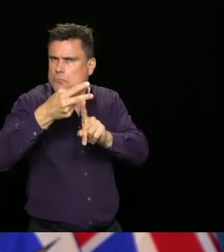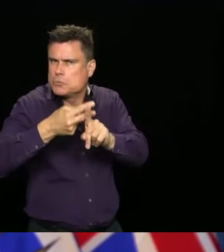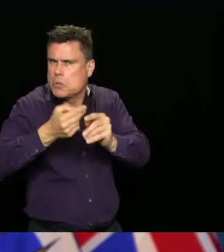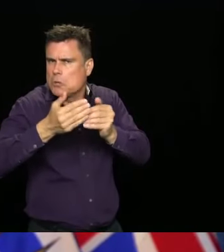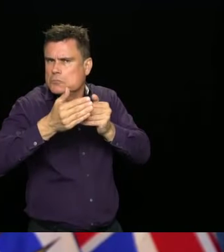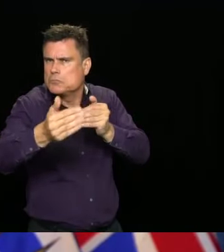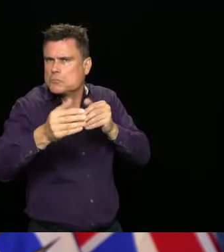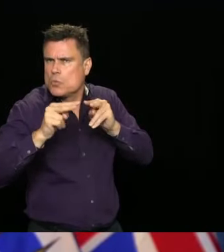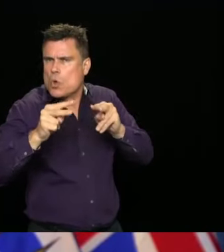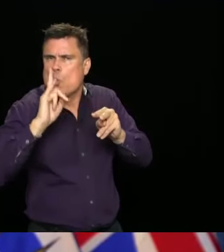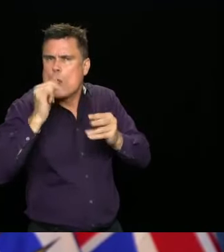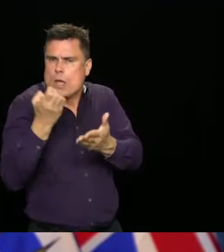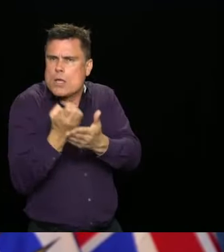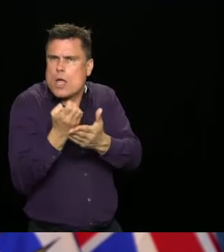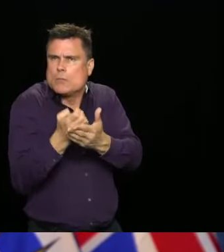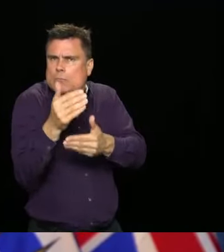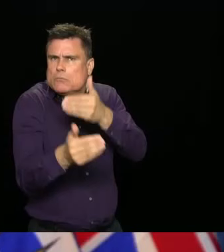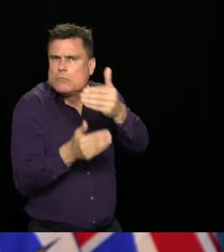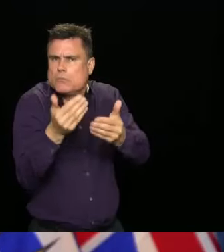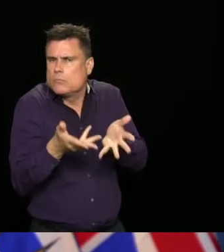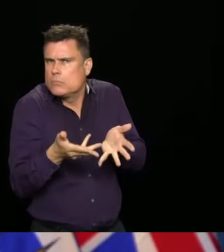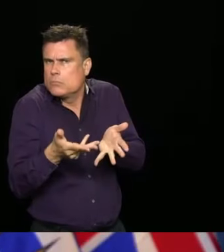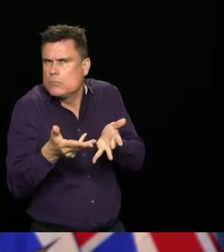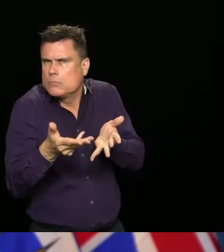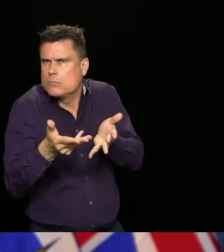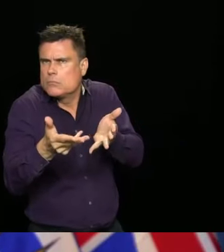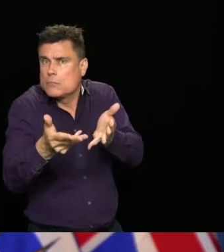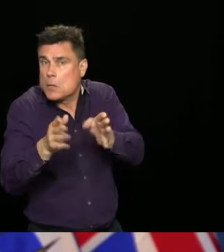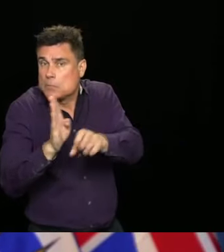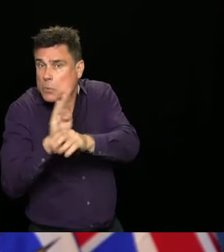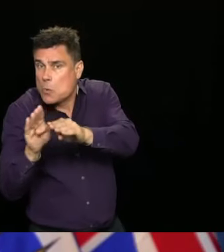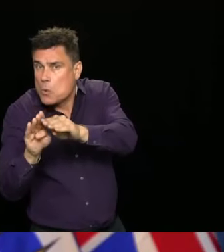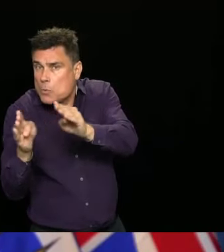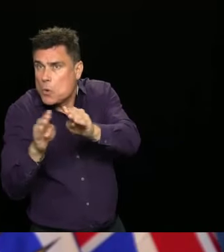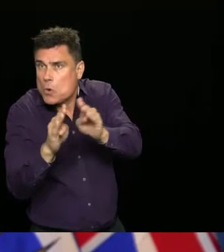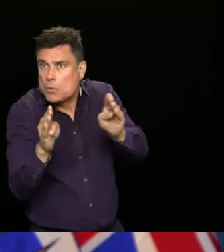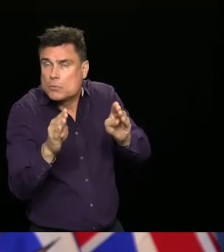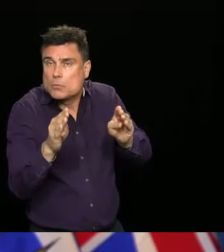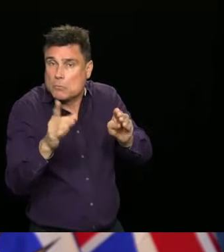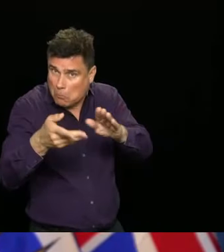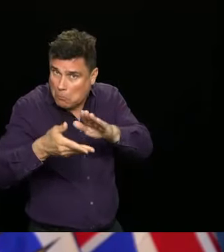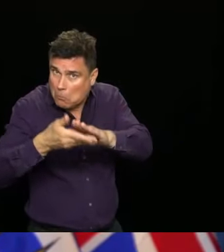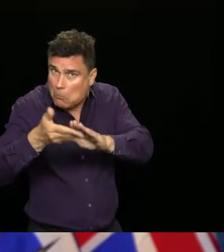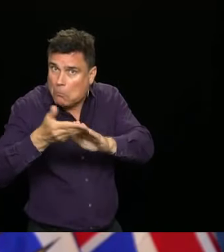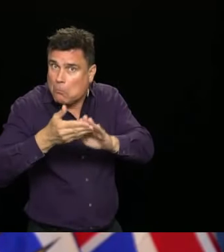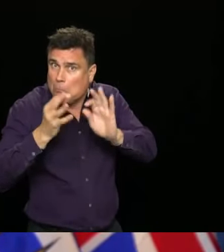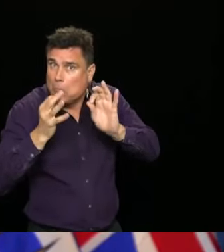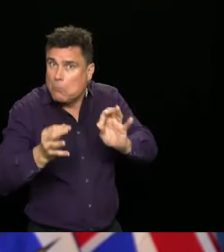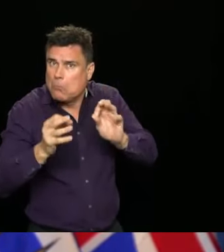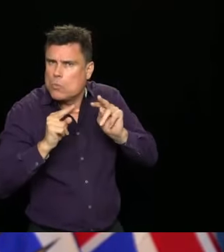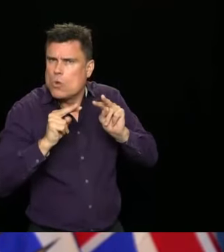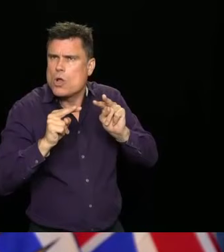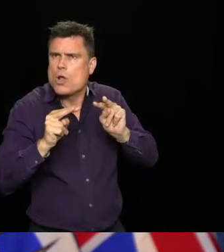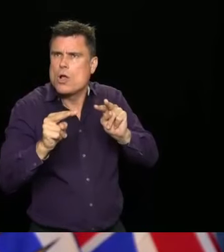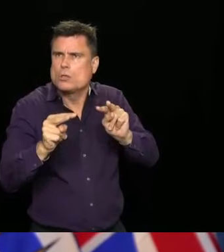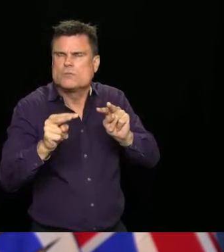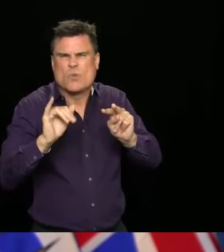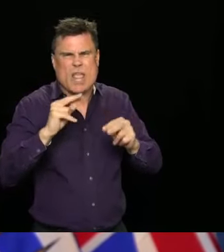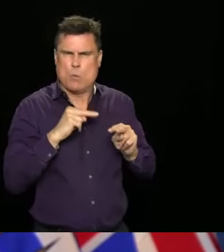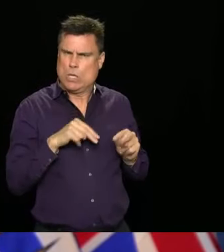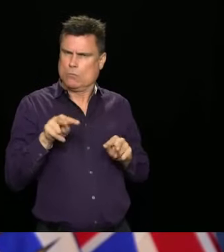economic activity we're seeing, what kinds of businesses are able to get back up and running. But there are a number of options that we can look at on the table, and a number of